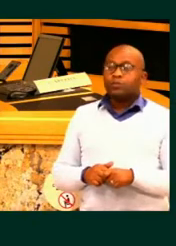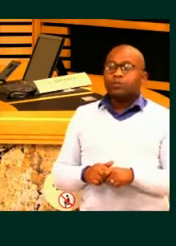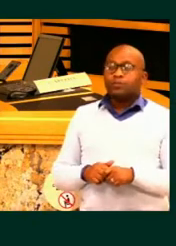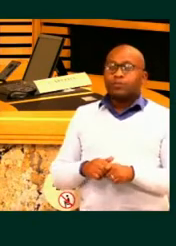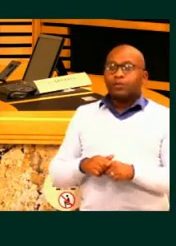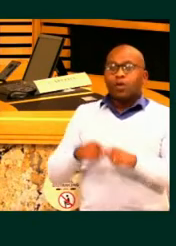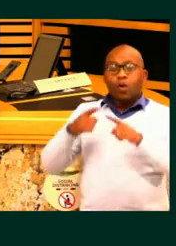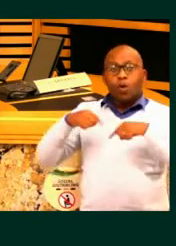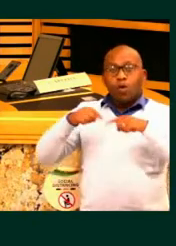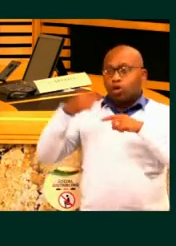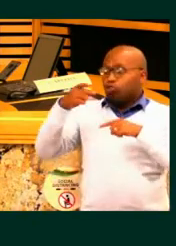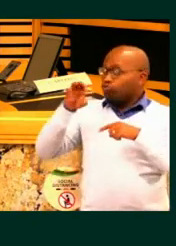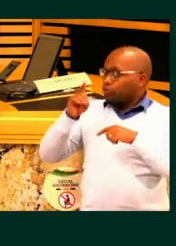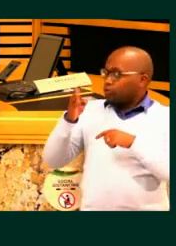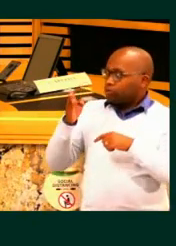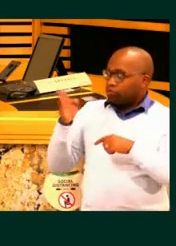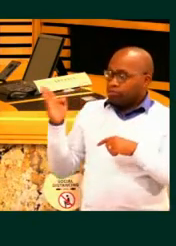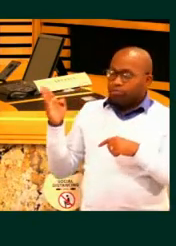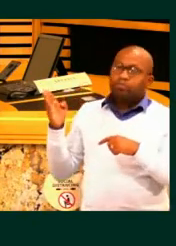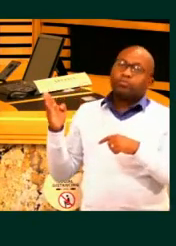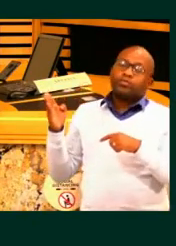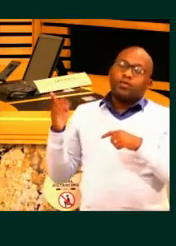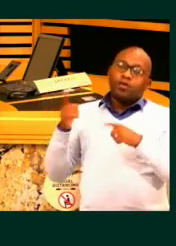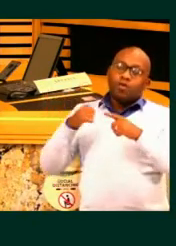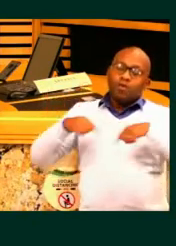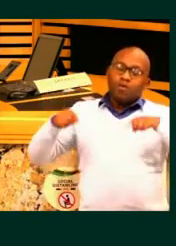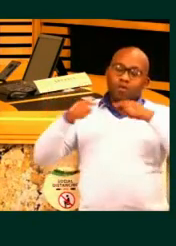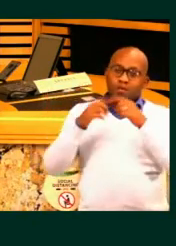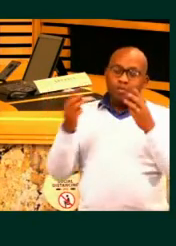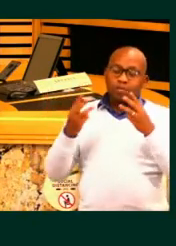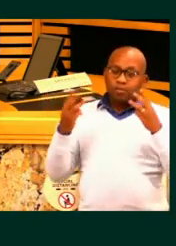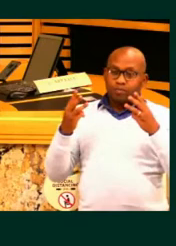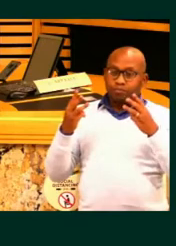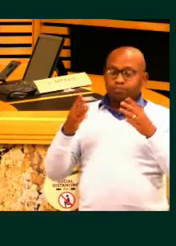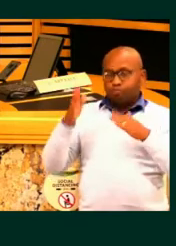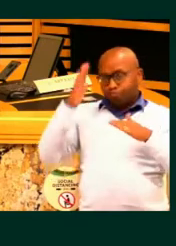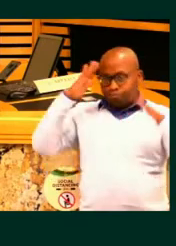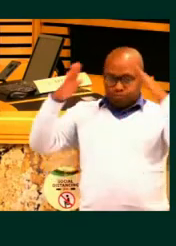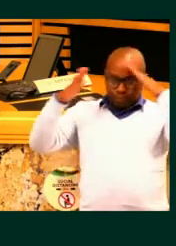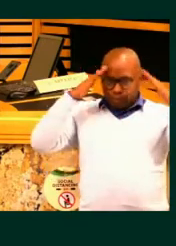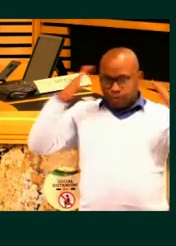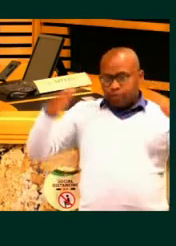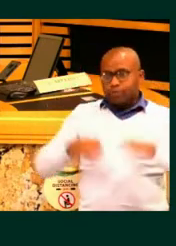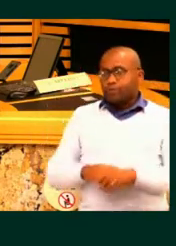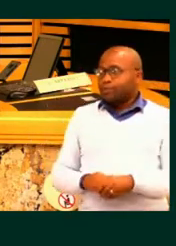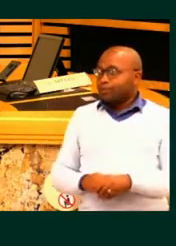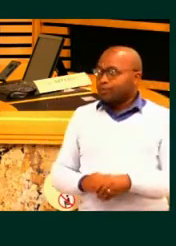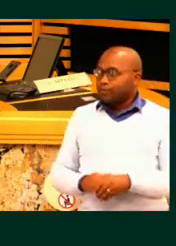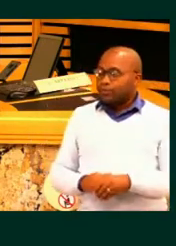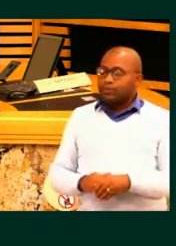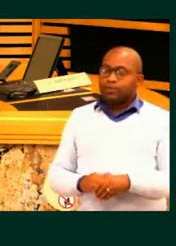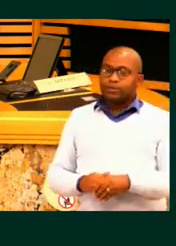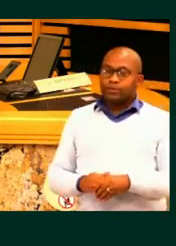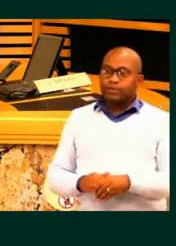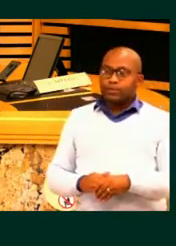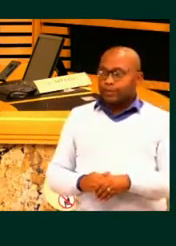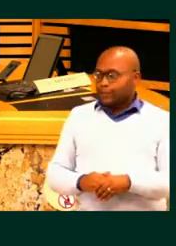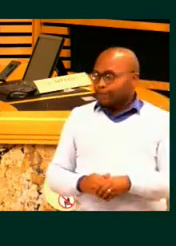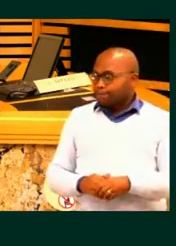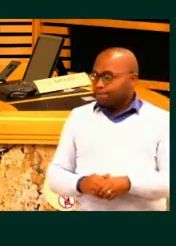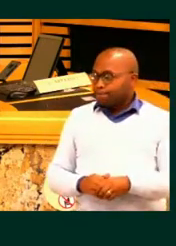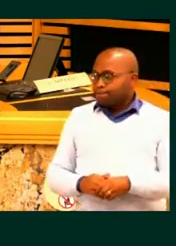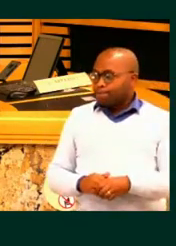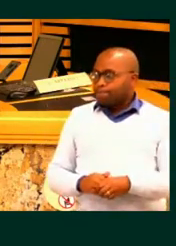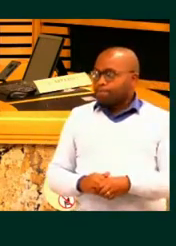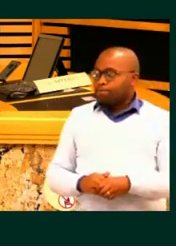executive of the public and everyone who is following these proceedings through media platforms